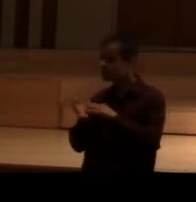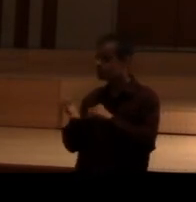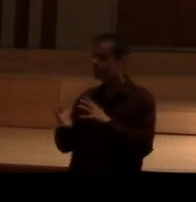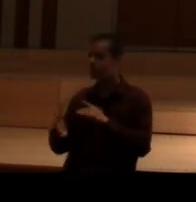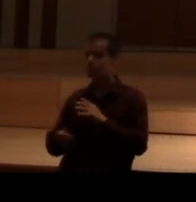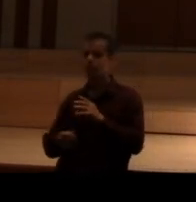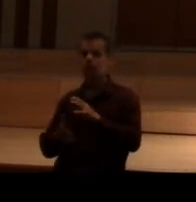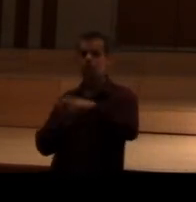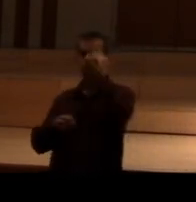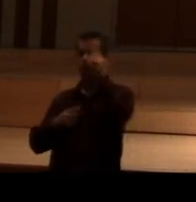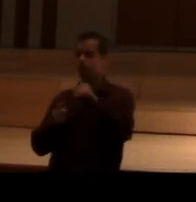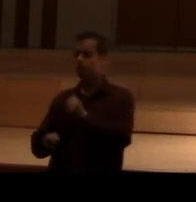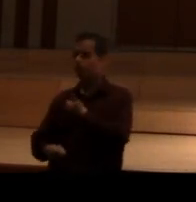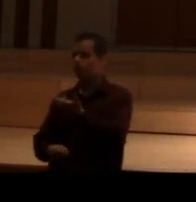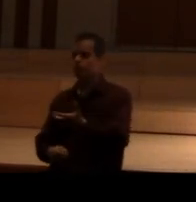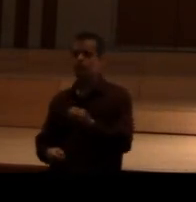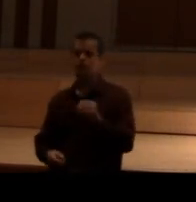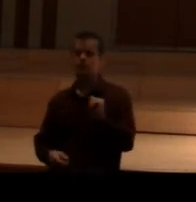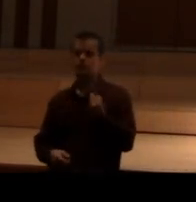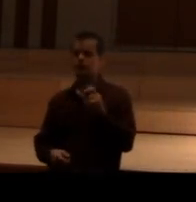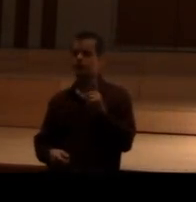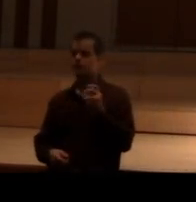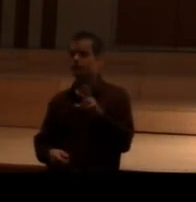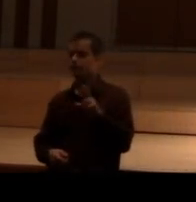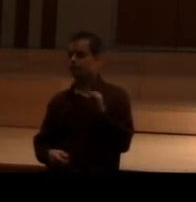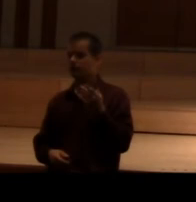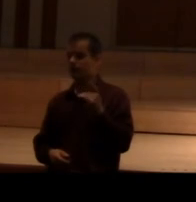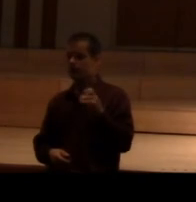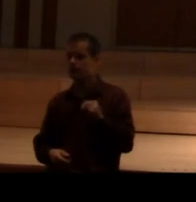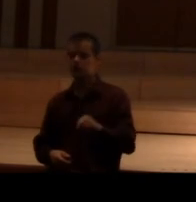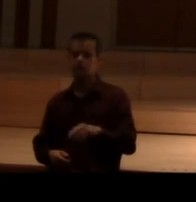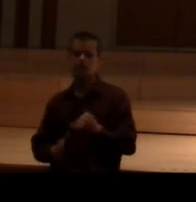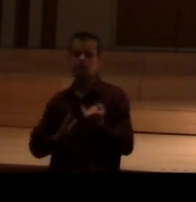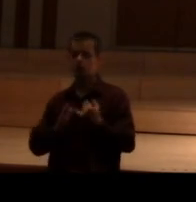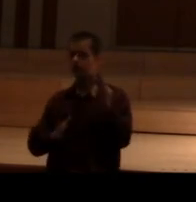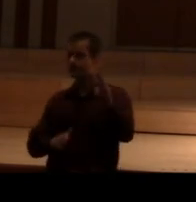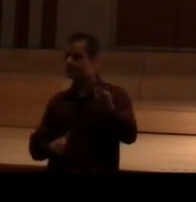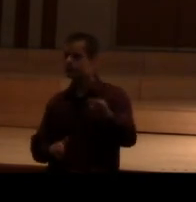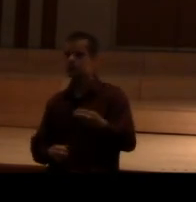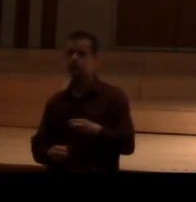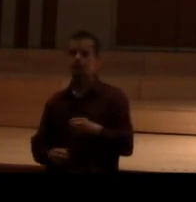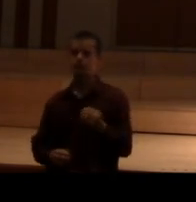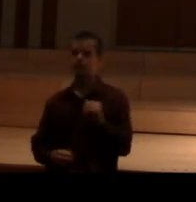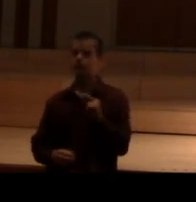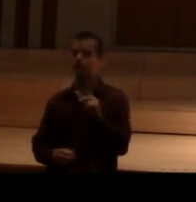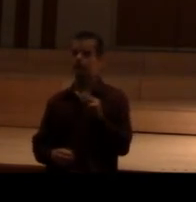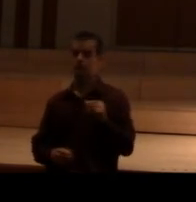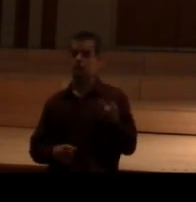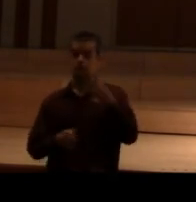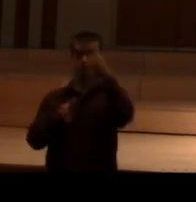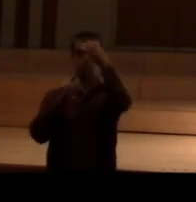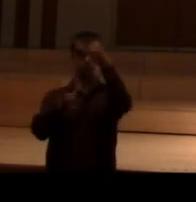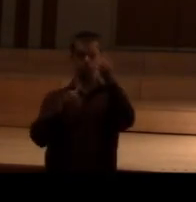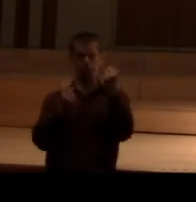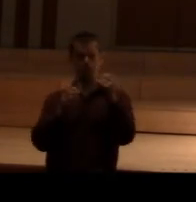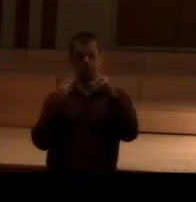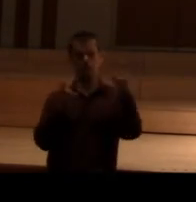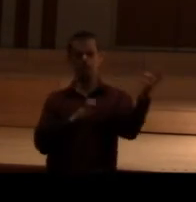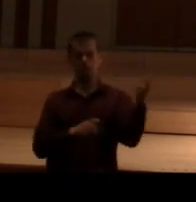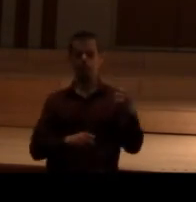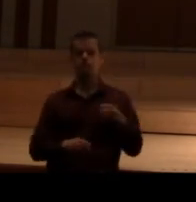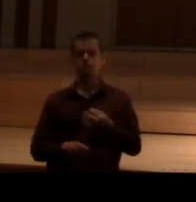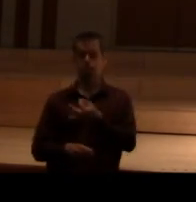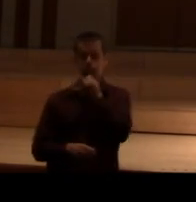about poetry and Alexander Hamilton and art history and anatomy. But while Felisa was an expert on many things, she